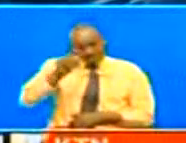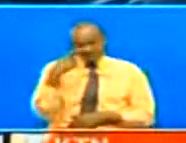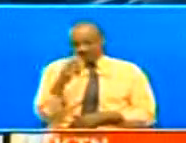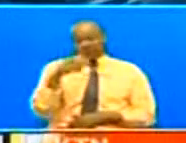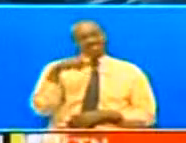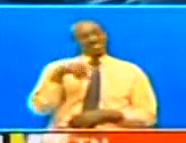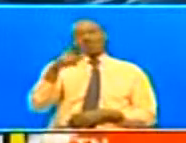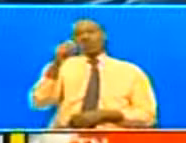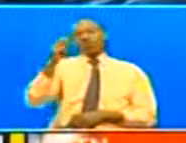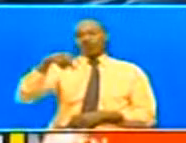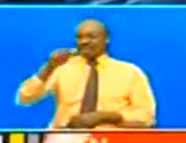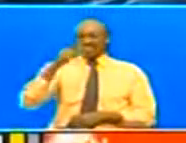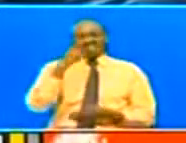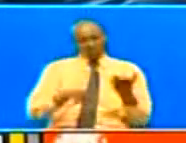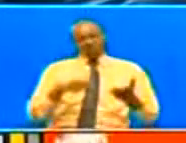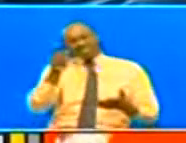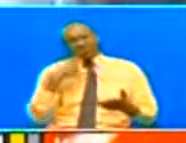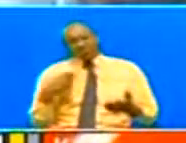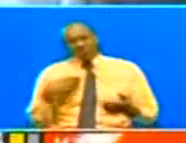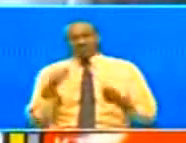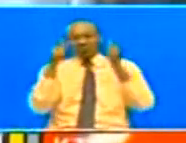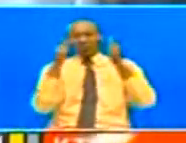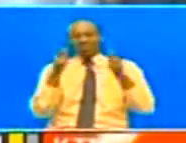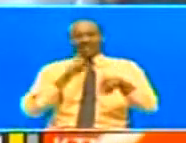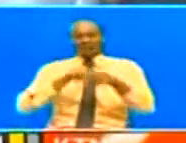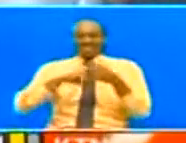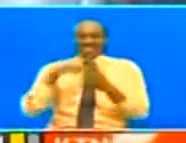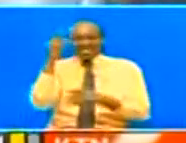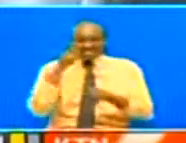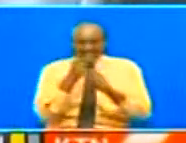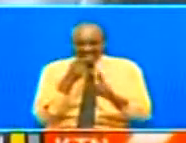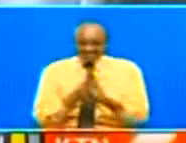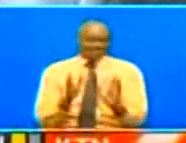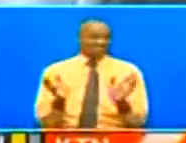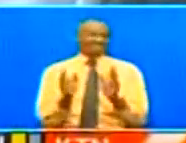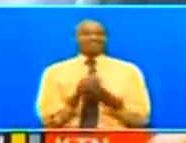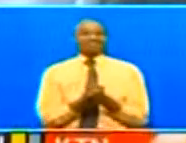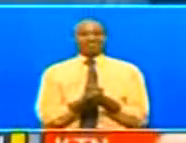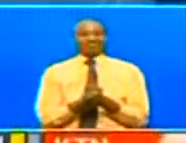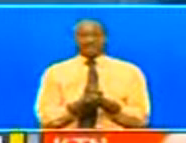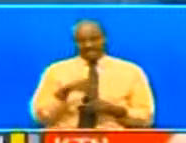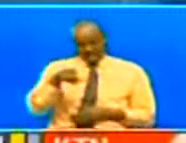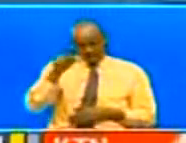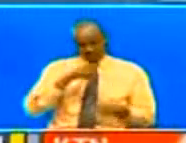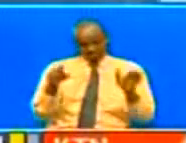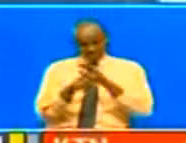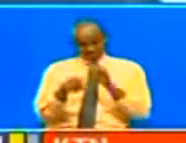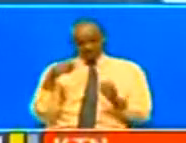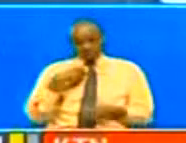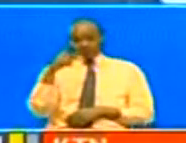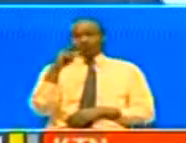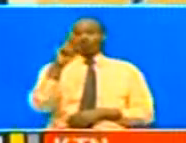kwamba kitaandaa mgomo katika mwanzo wa muhula ujao iwapo hatabadilisha sera hizo mpya. Katibu mkuu katika chama cha